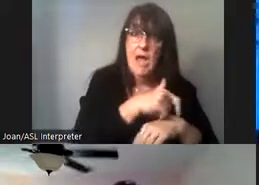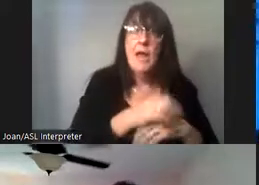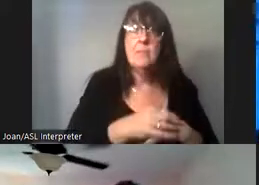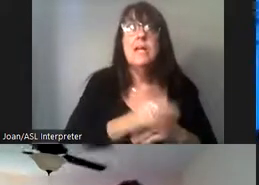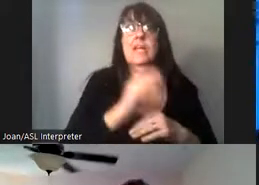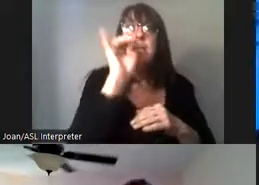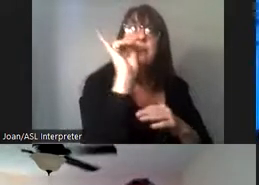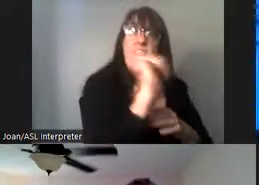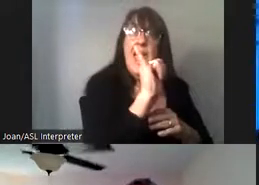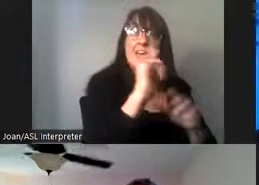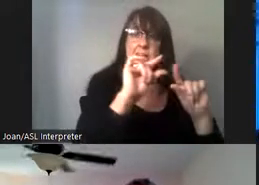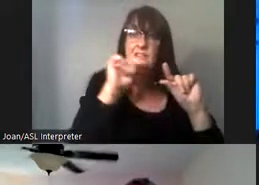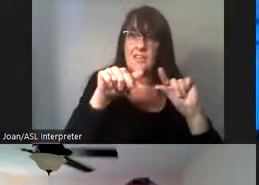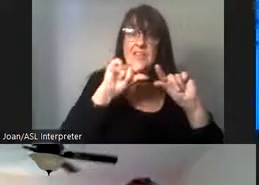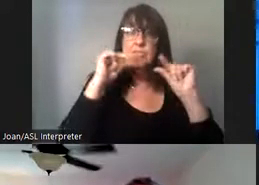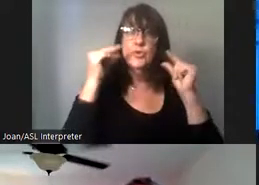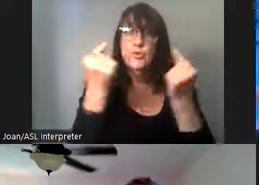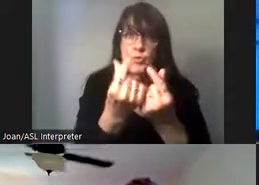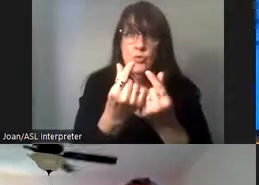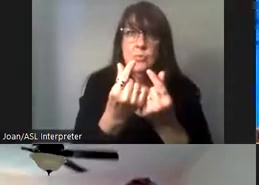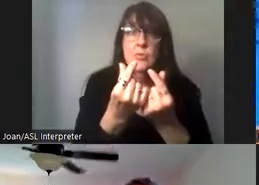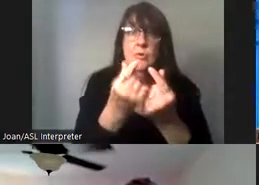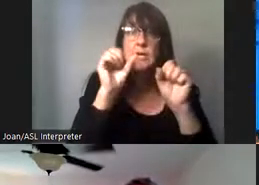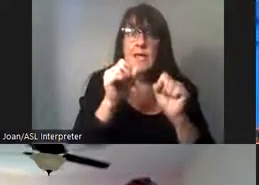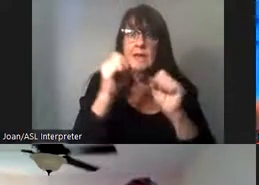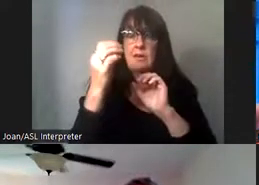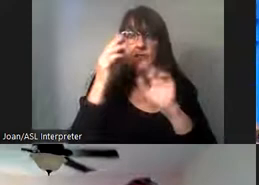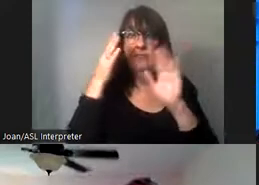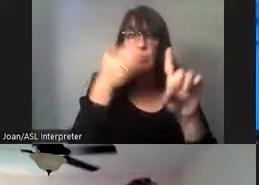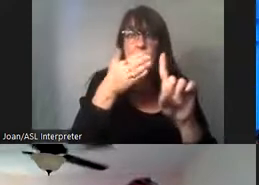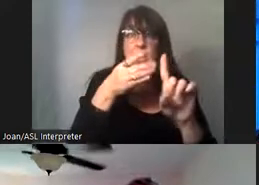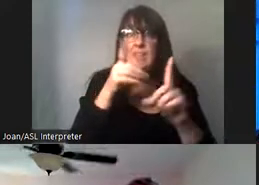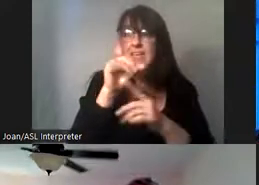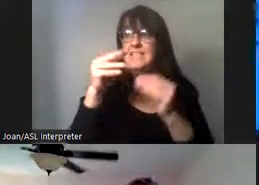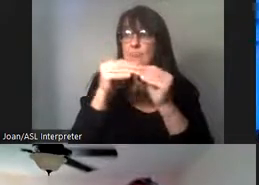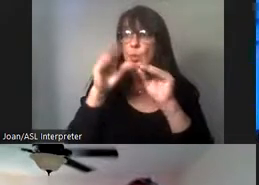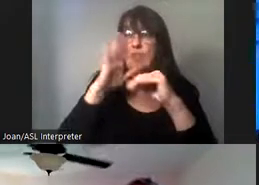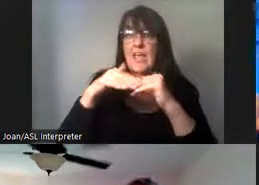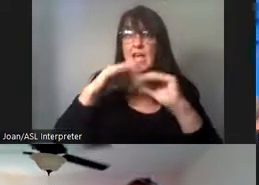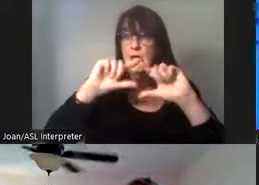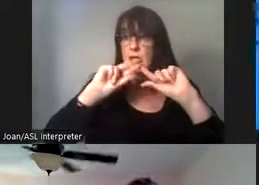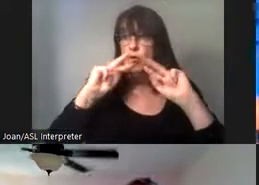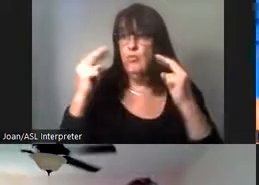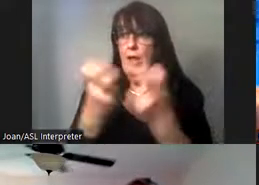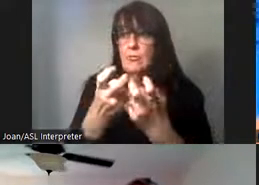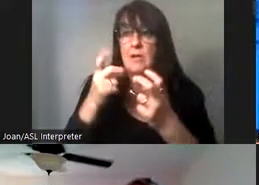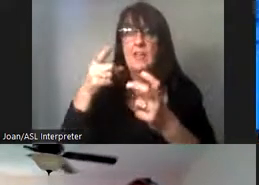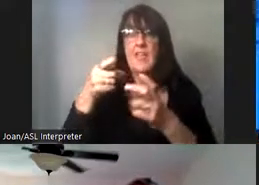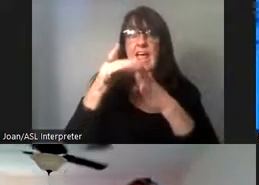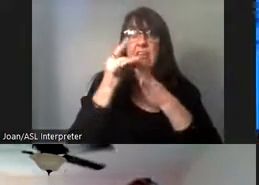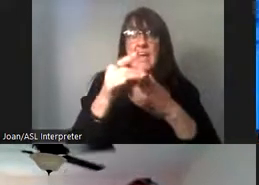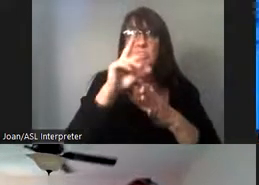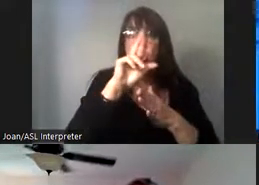that's something that this group, by the way, could do. But they did more, not just a roundtable. The roundtable led to an RFI,